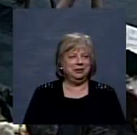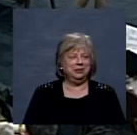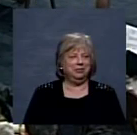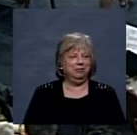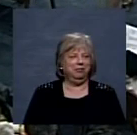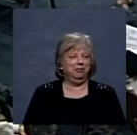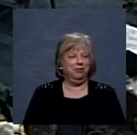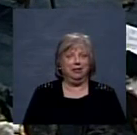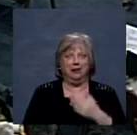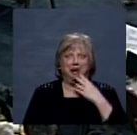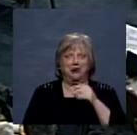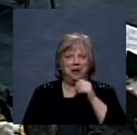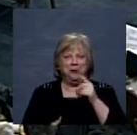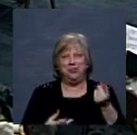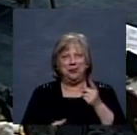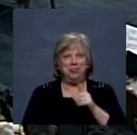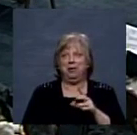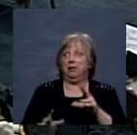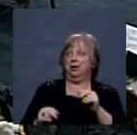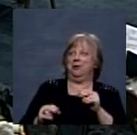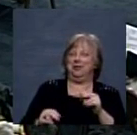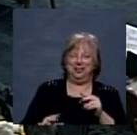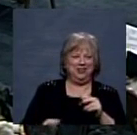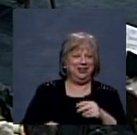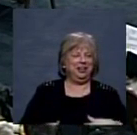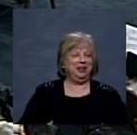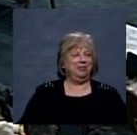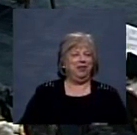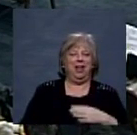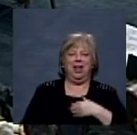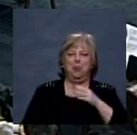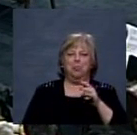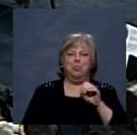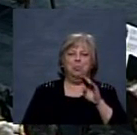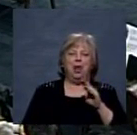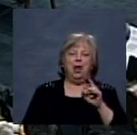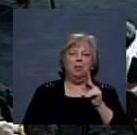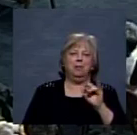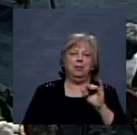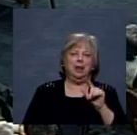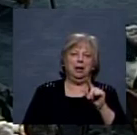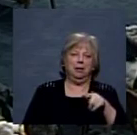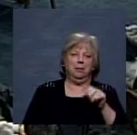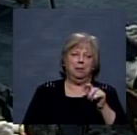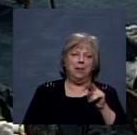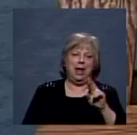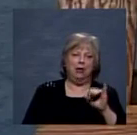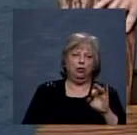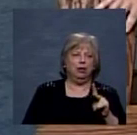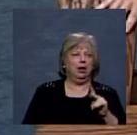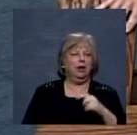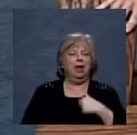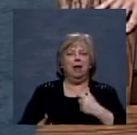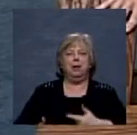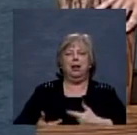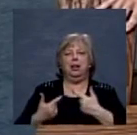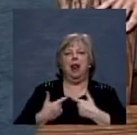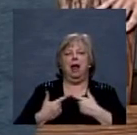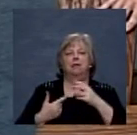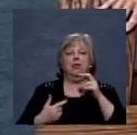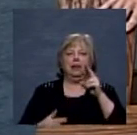didn't know you were going to get a chance to do this, did you? No. I'm Bob Kilpatrick. I am a Life Scout, which means I'm like one rank away